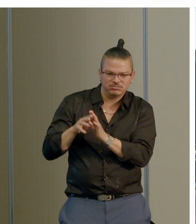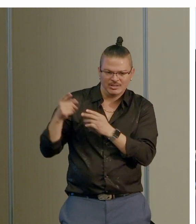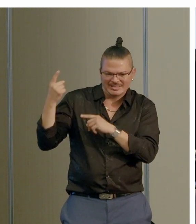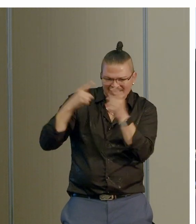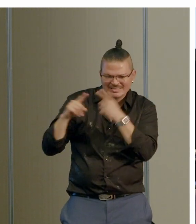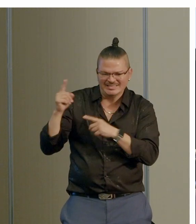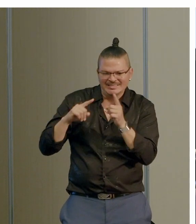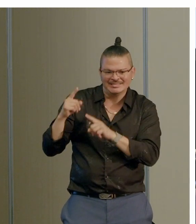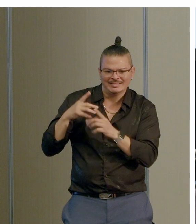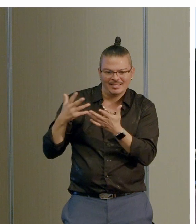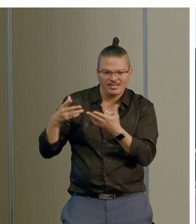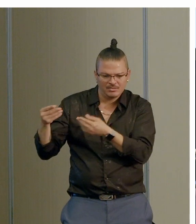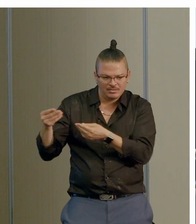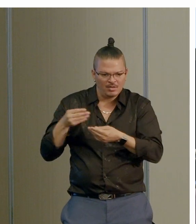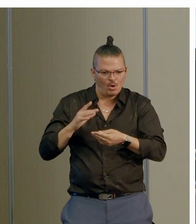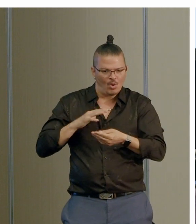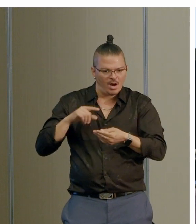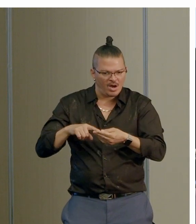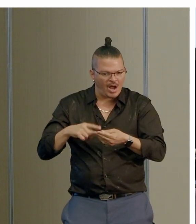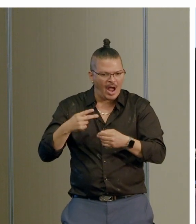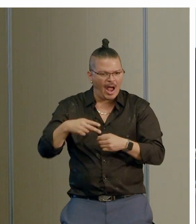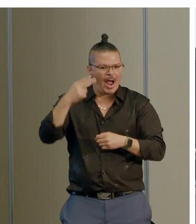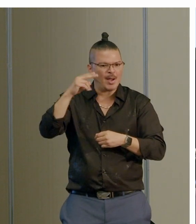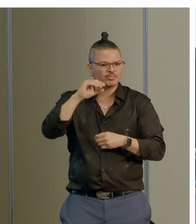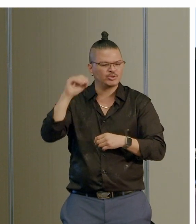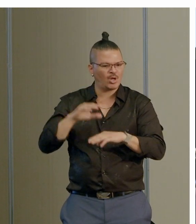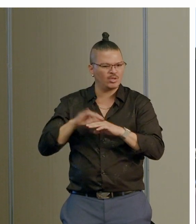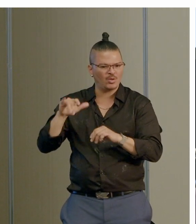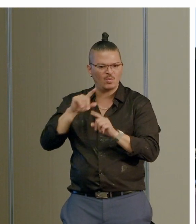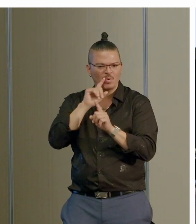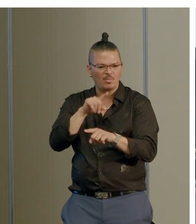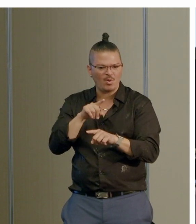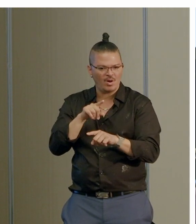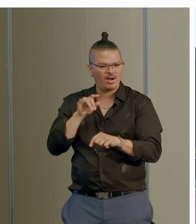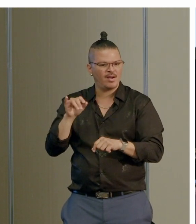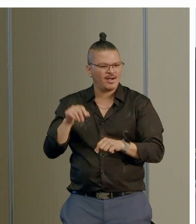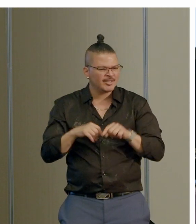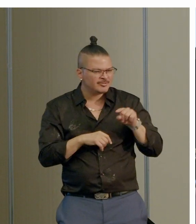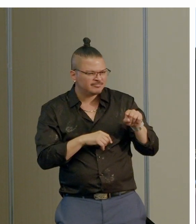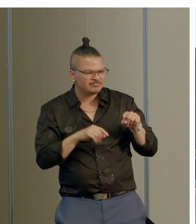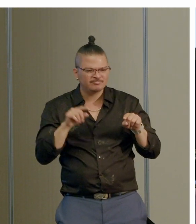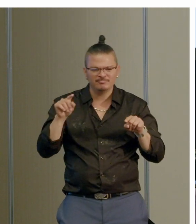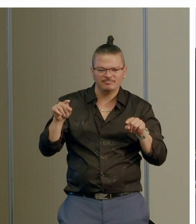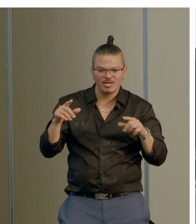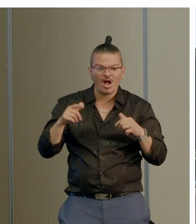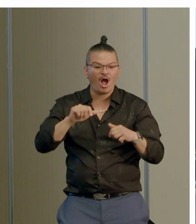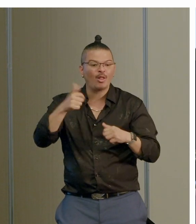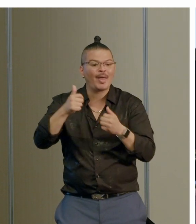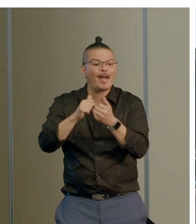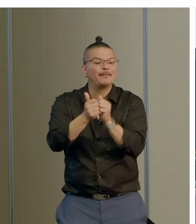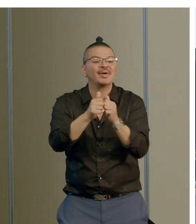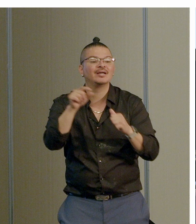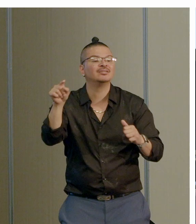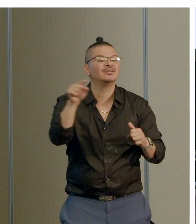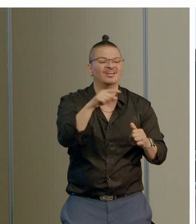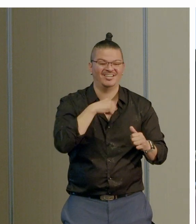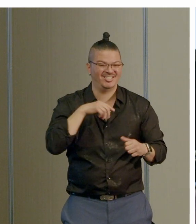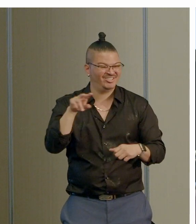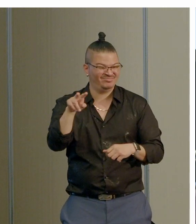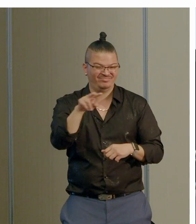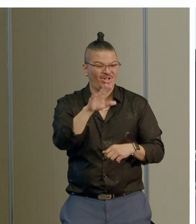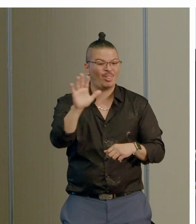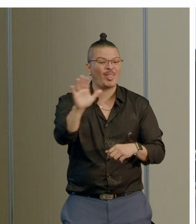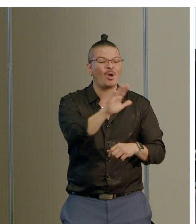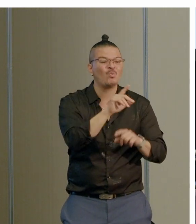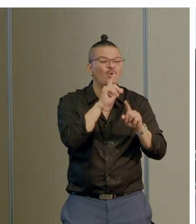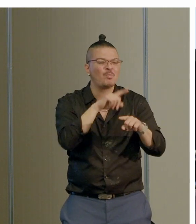set the stage for the other companies. We would say, hey, you're not the only one in this space doing this or with a report. There's the